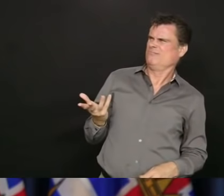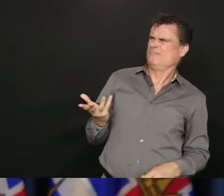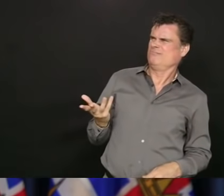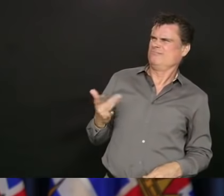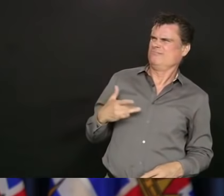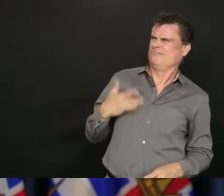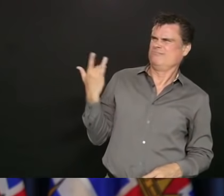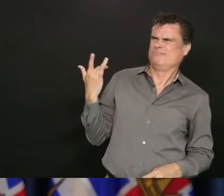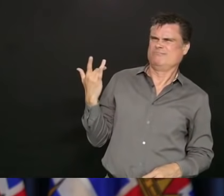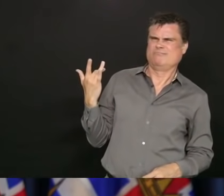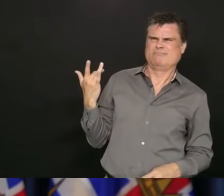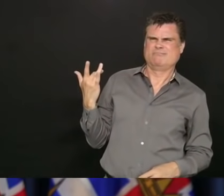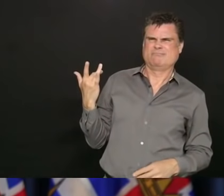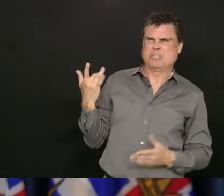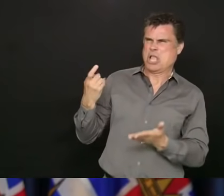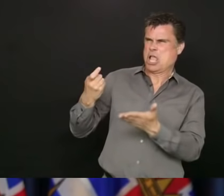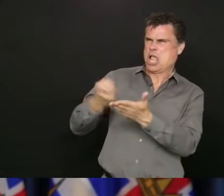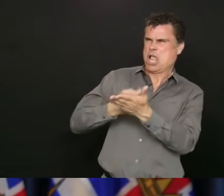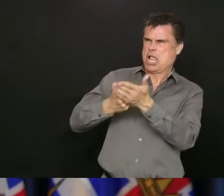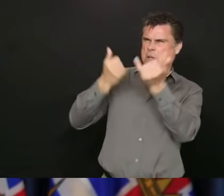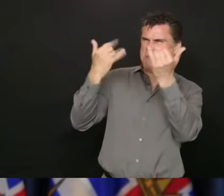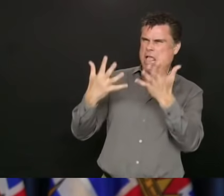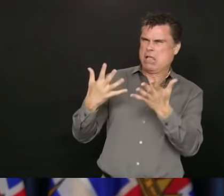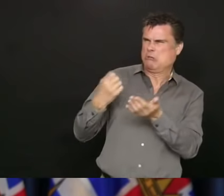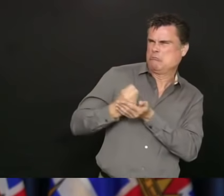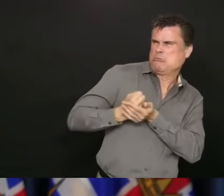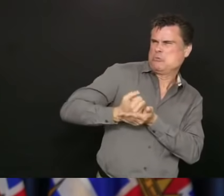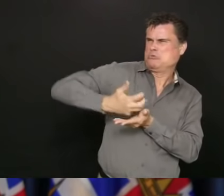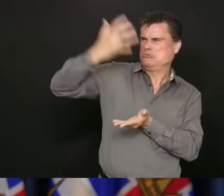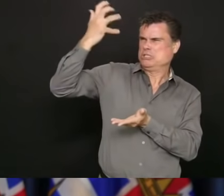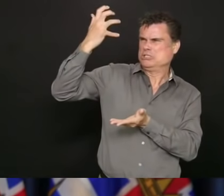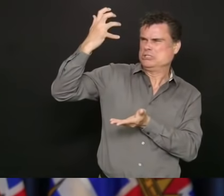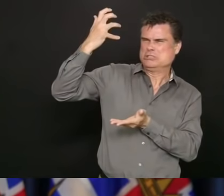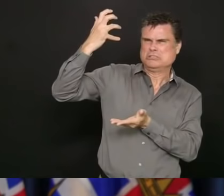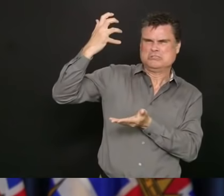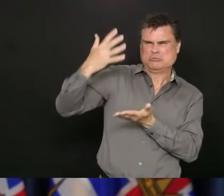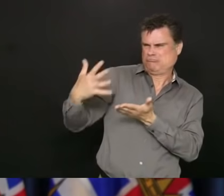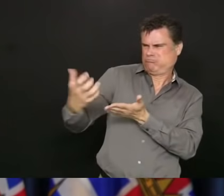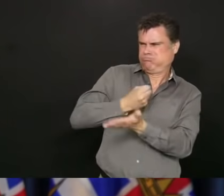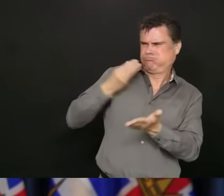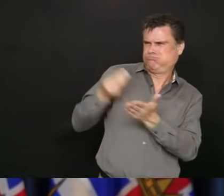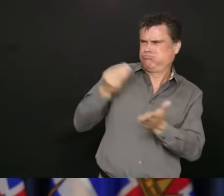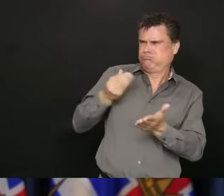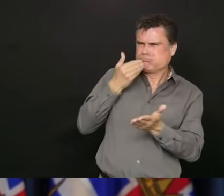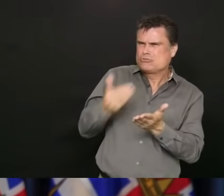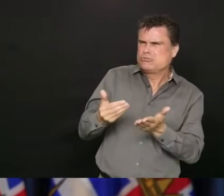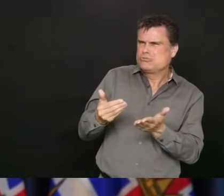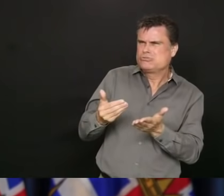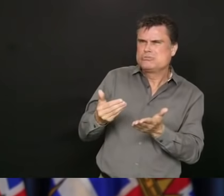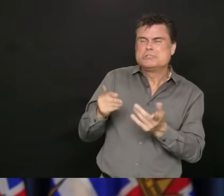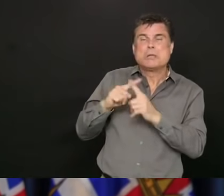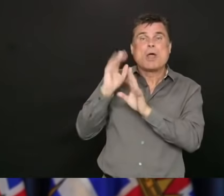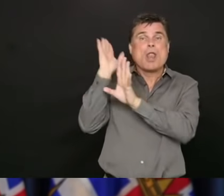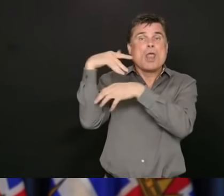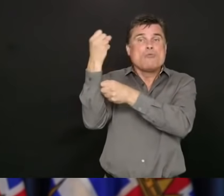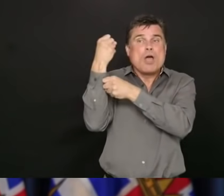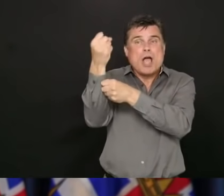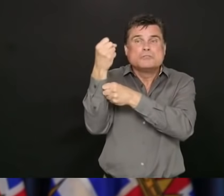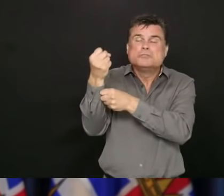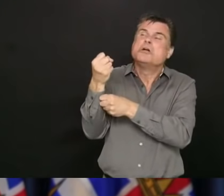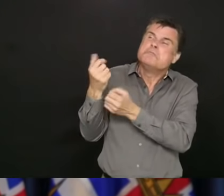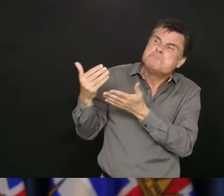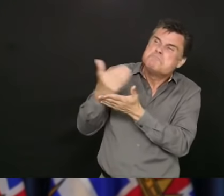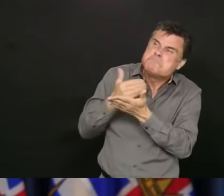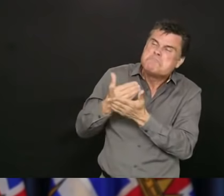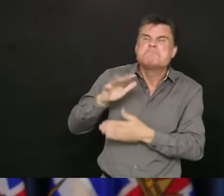do, and CFL players are somewhere in between. But they are workers, and they're affected by this